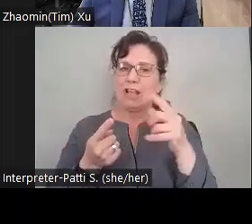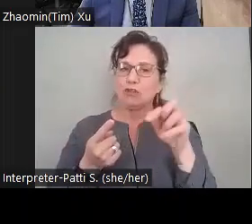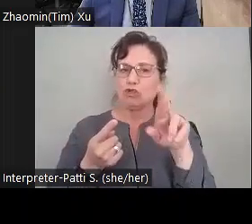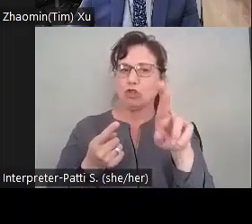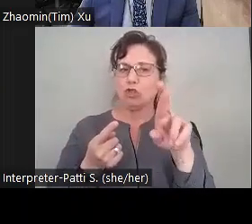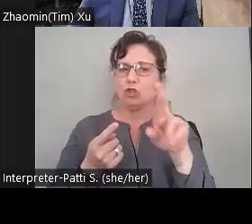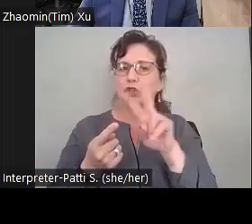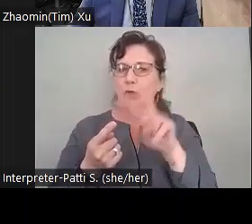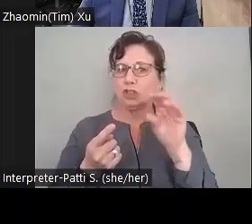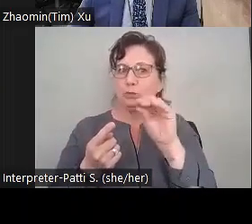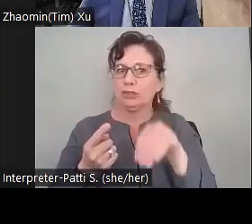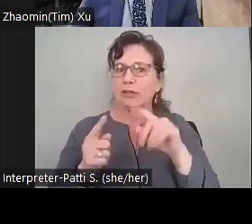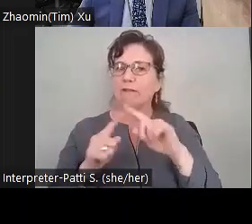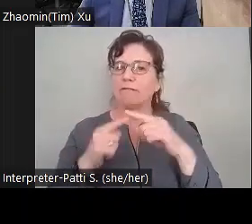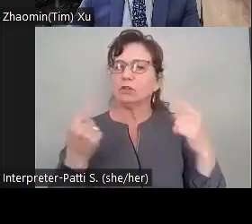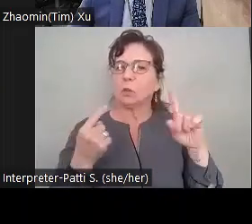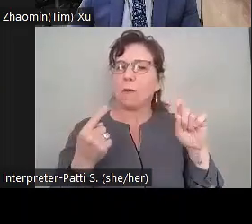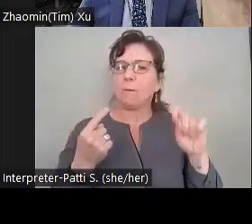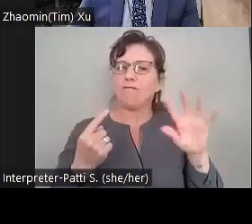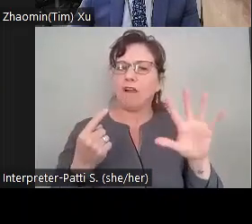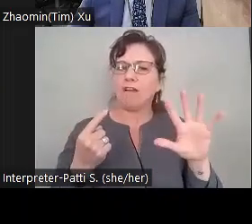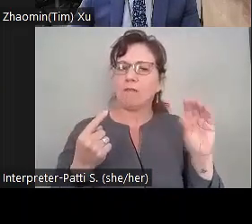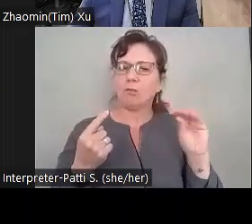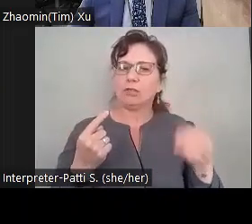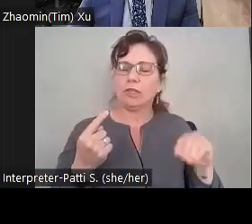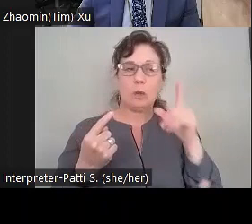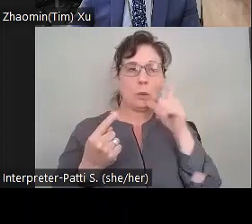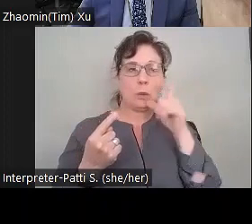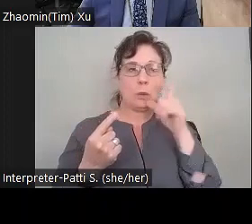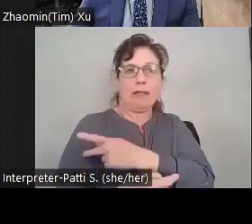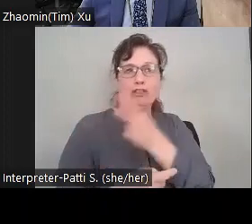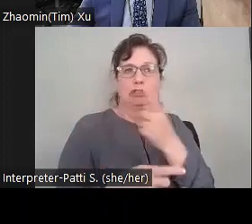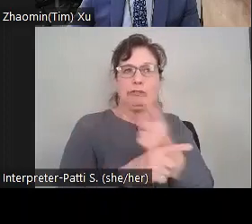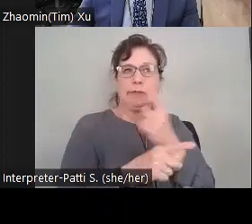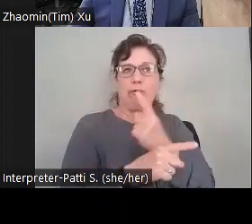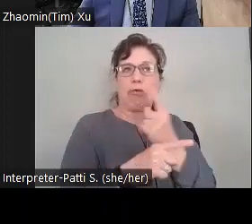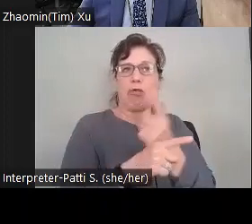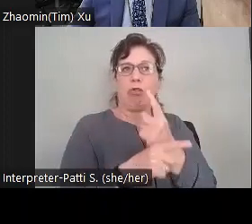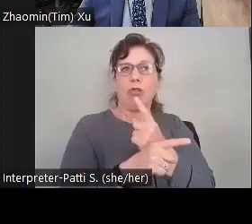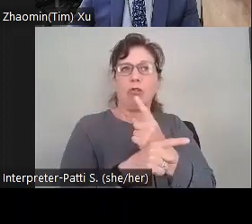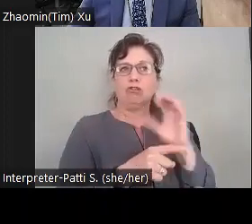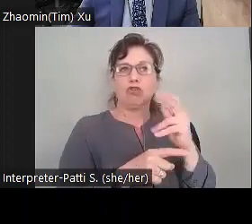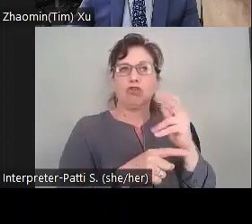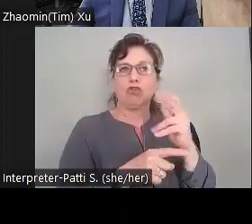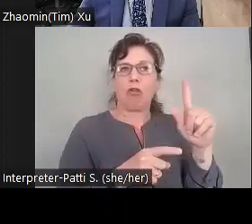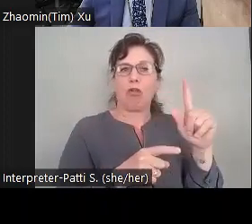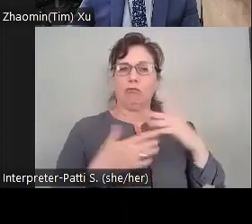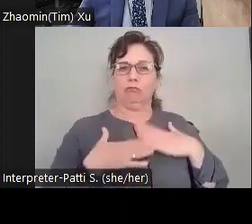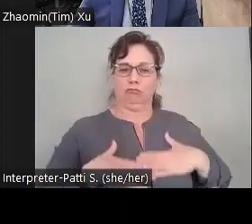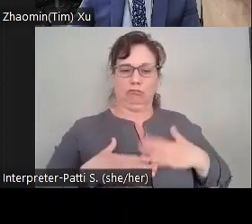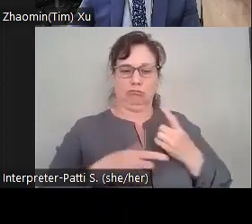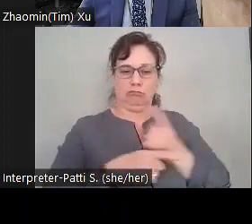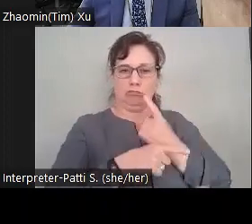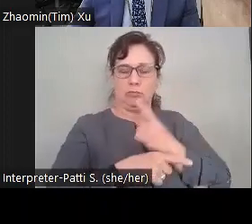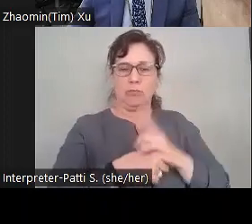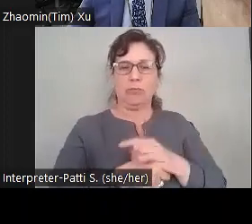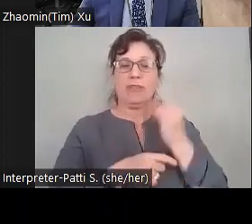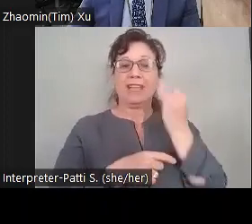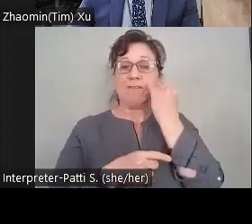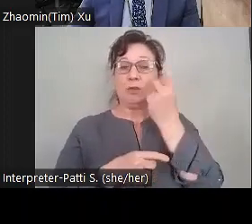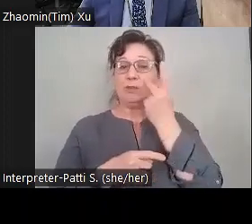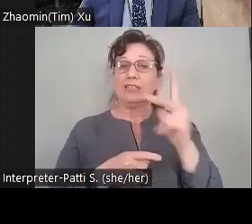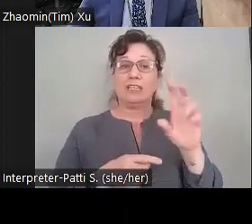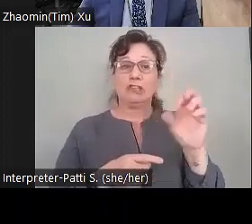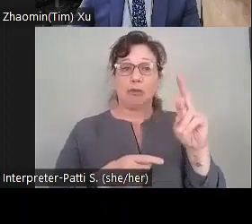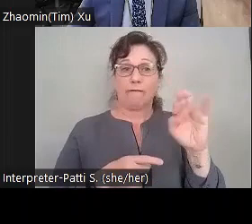to 1.5% in patients who had normal cervical cytology. And if you look at the rate of cervical cancer